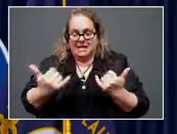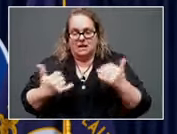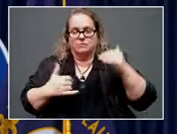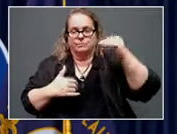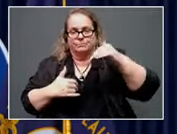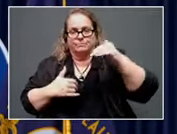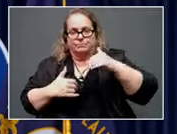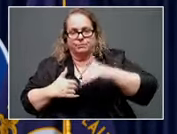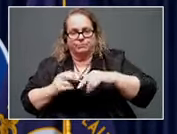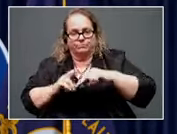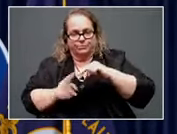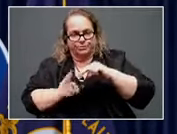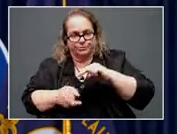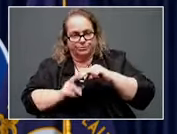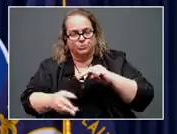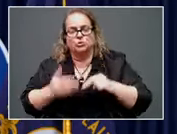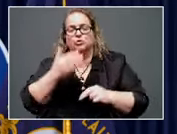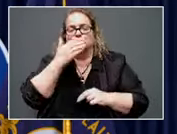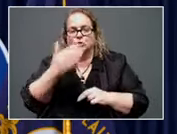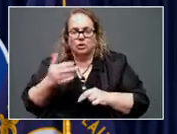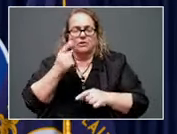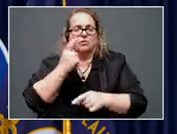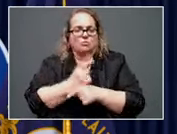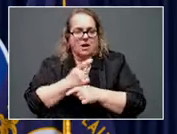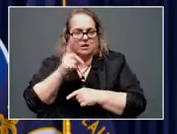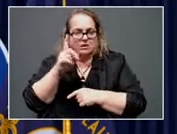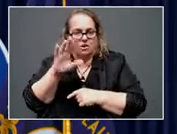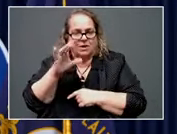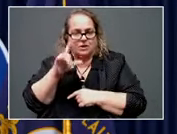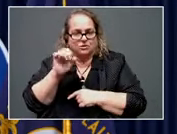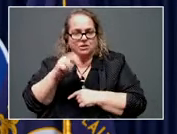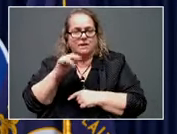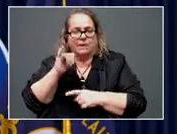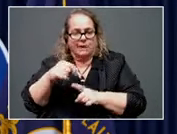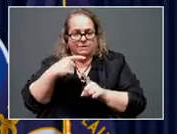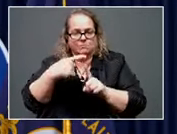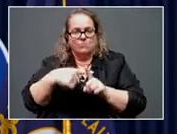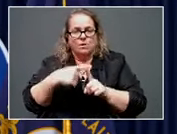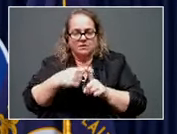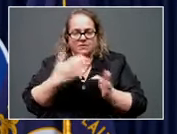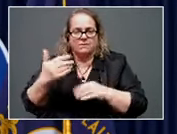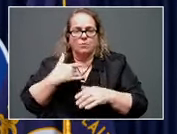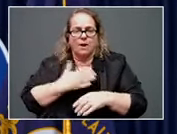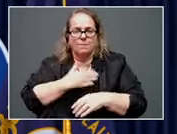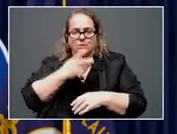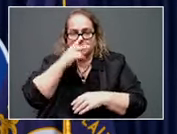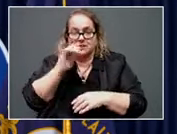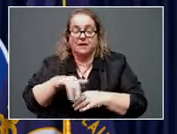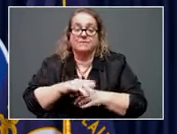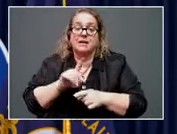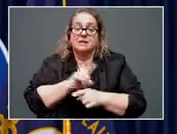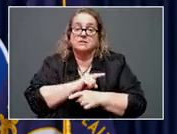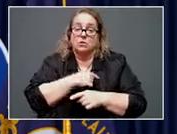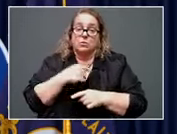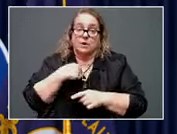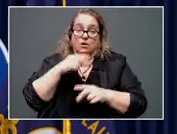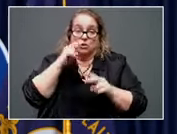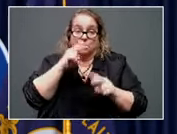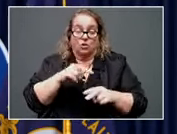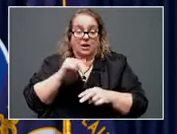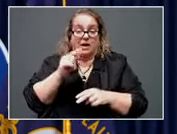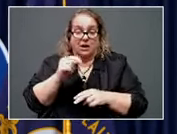moving very quickly in the right direction, which is a positive development. We're happy to see that. As we look to the third year of the pandemic,